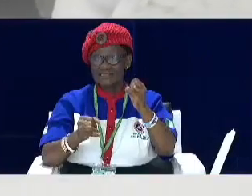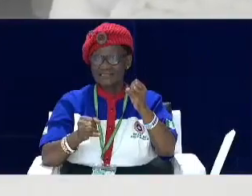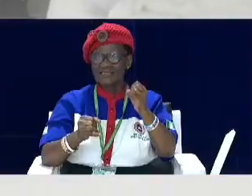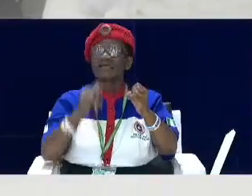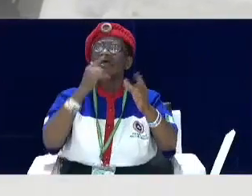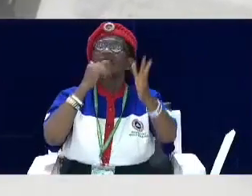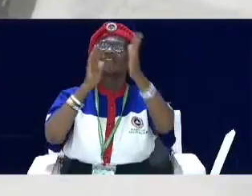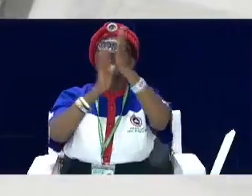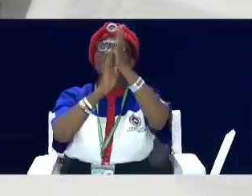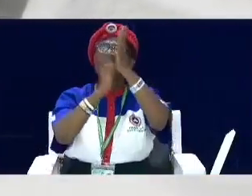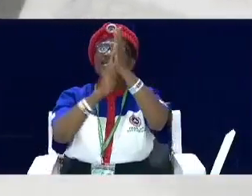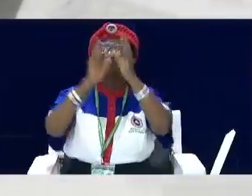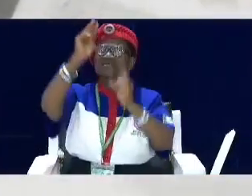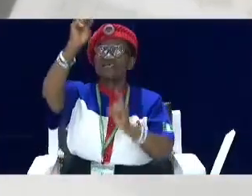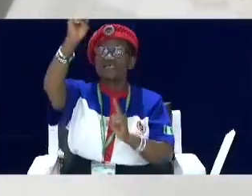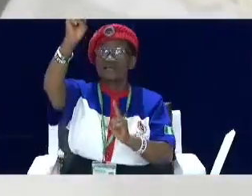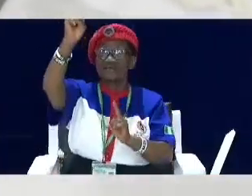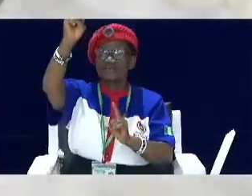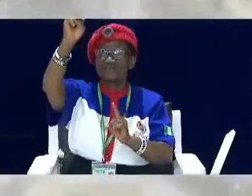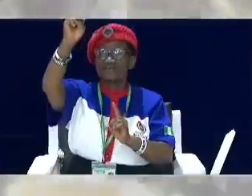Praise him. Ẹ̀yin.